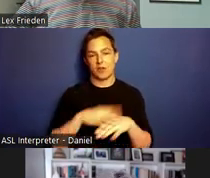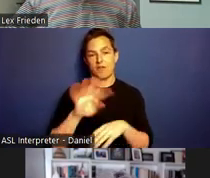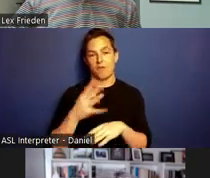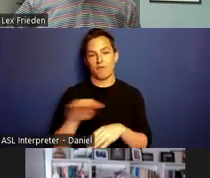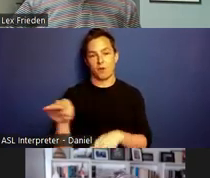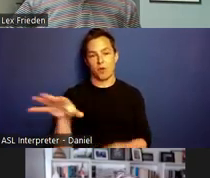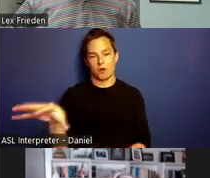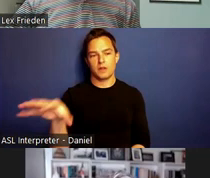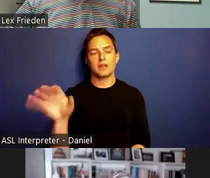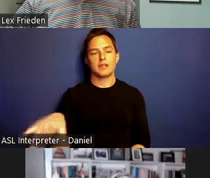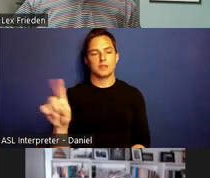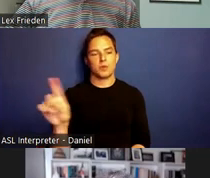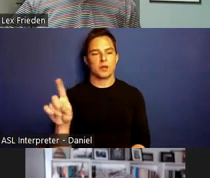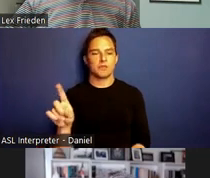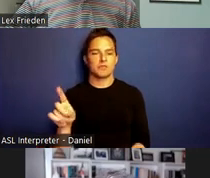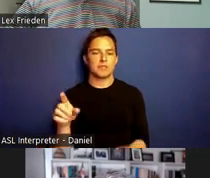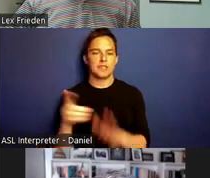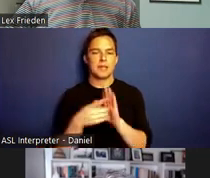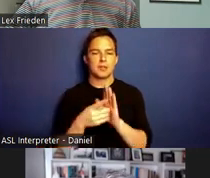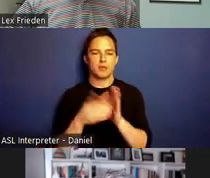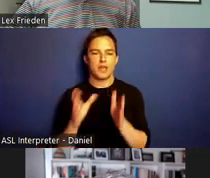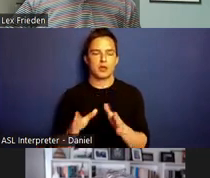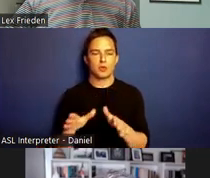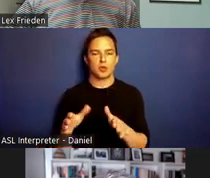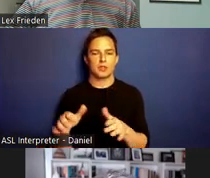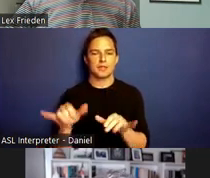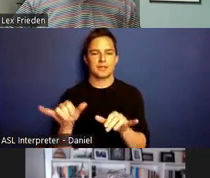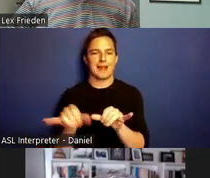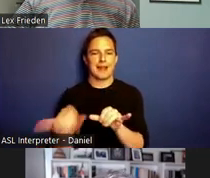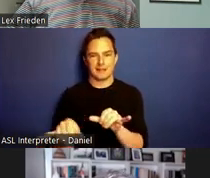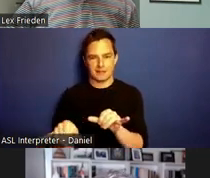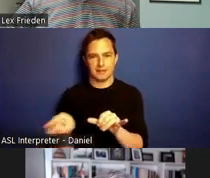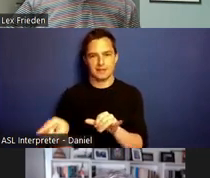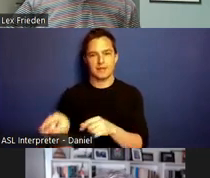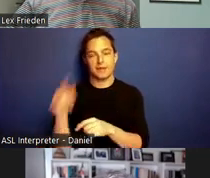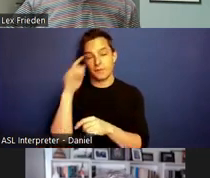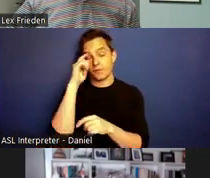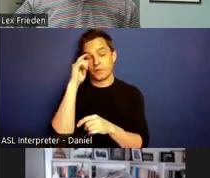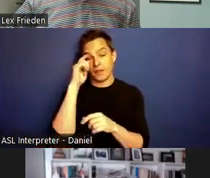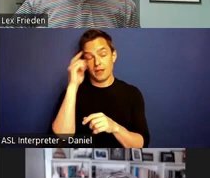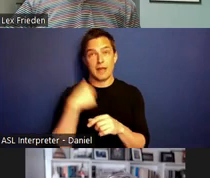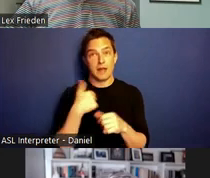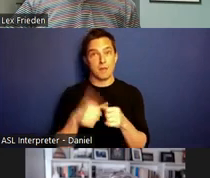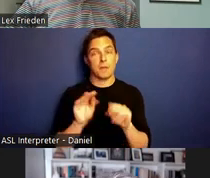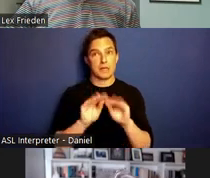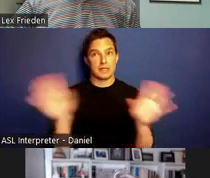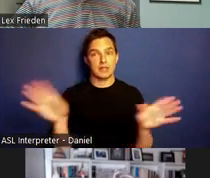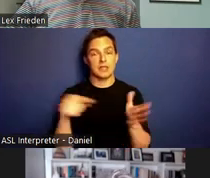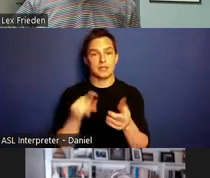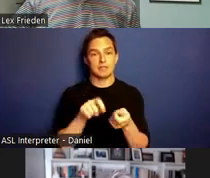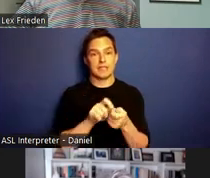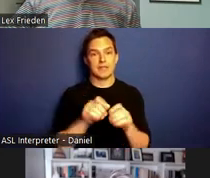was the floor the demonstrators were occupying. And I can very clearly remember this particular